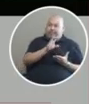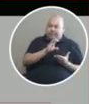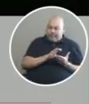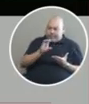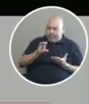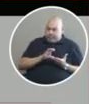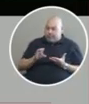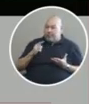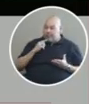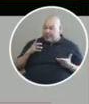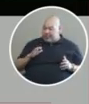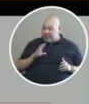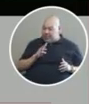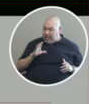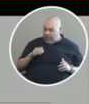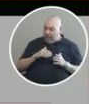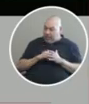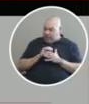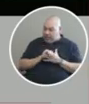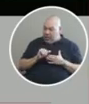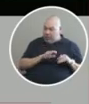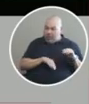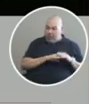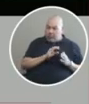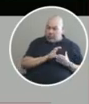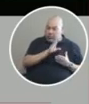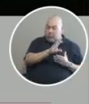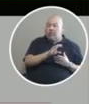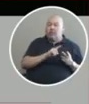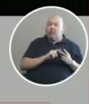dollars. As I mentioned, $600,000 would go up to